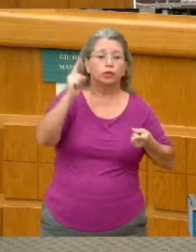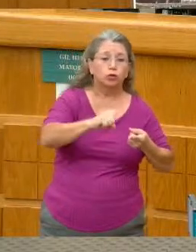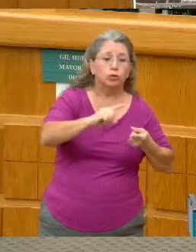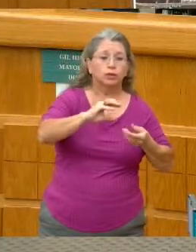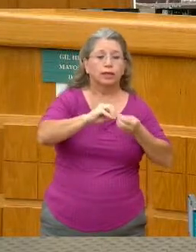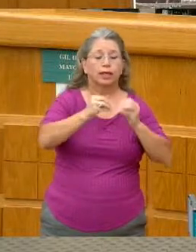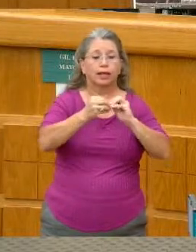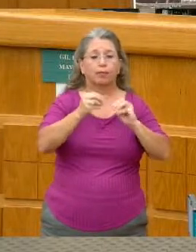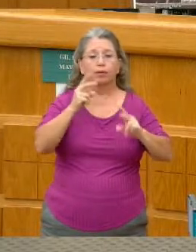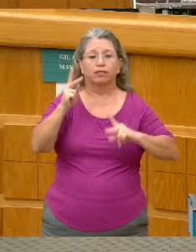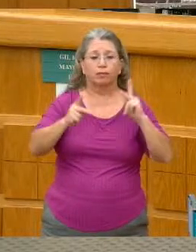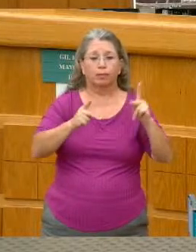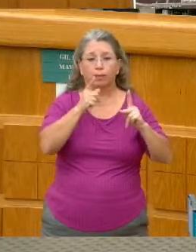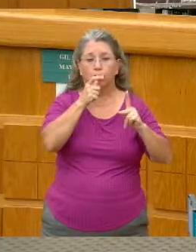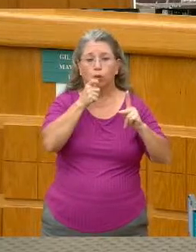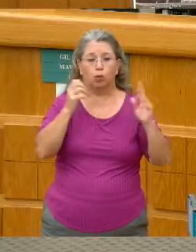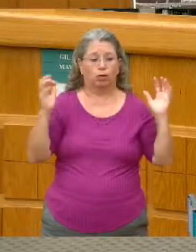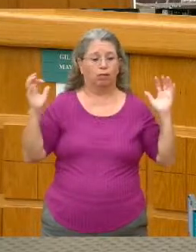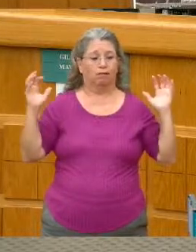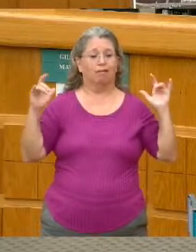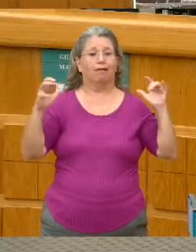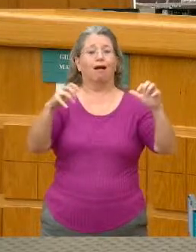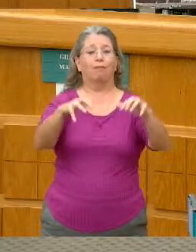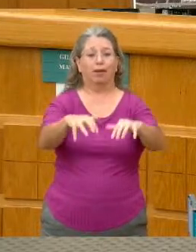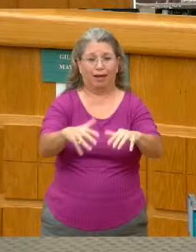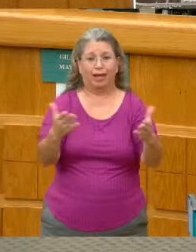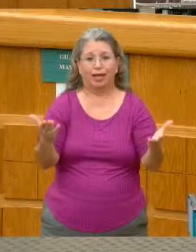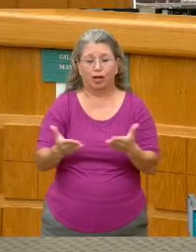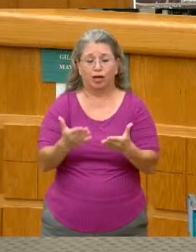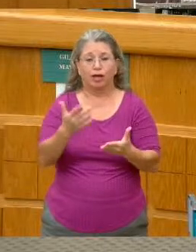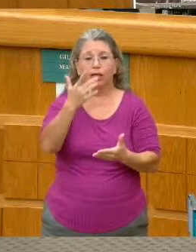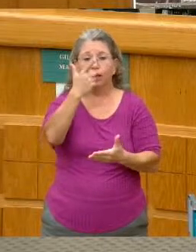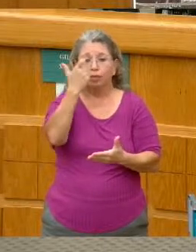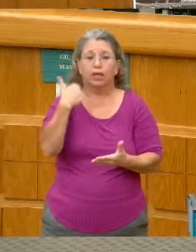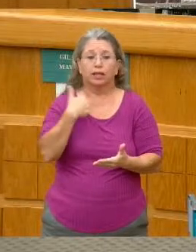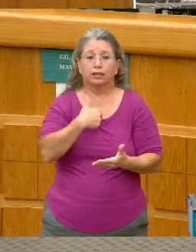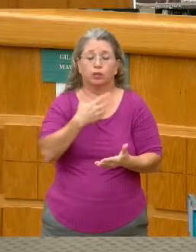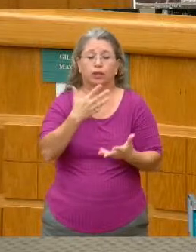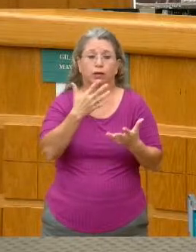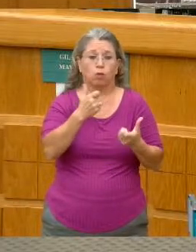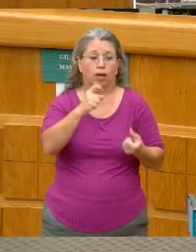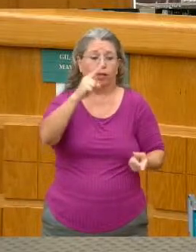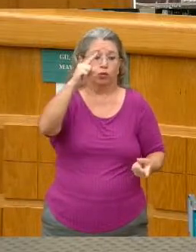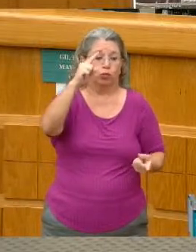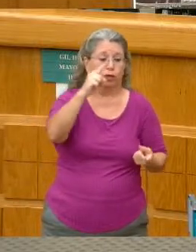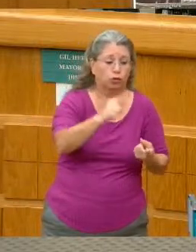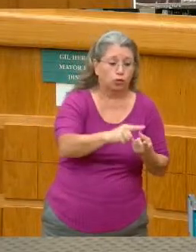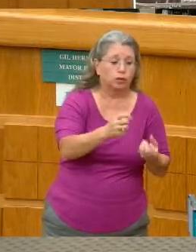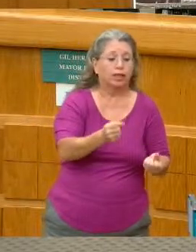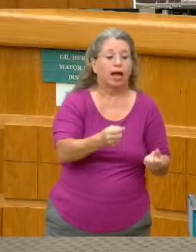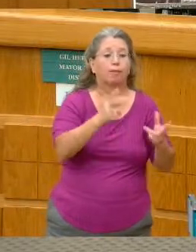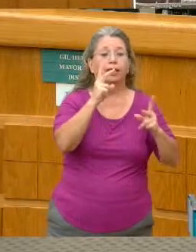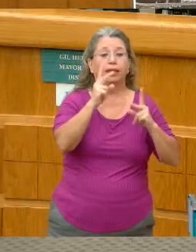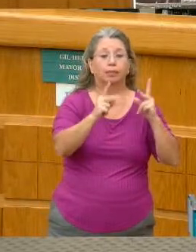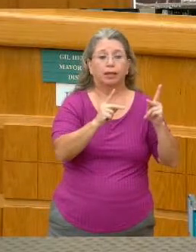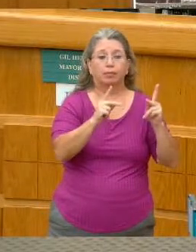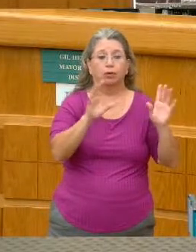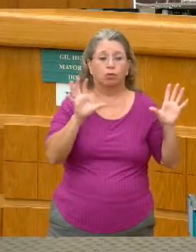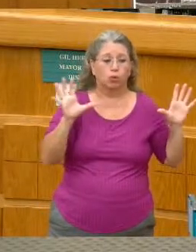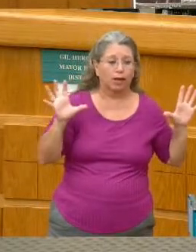were lessening the thousands and thousands of interactions that we were seeing. The Memorial Day